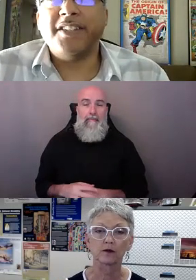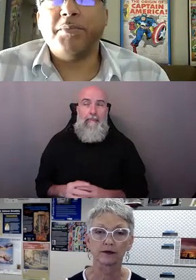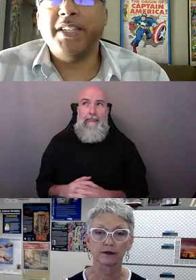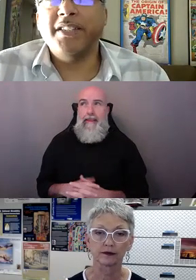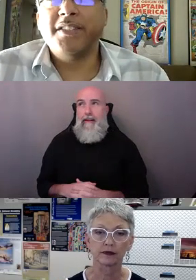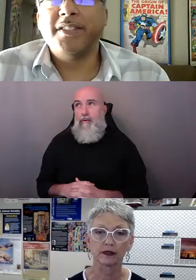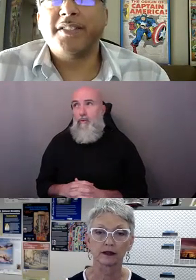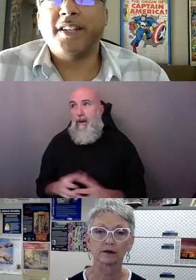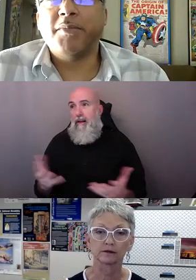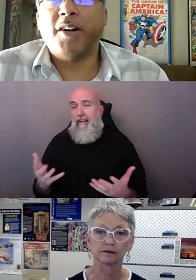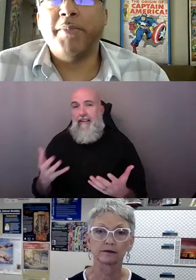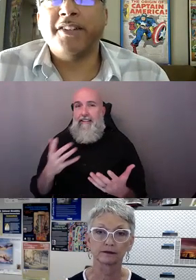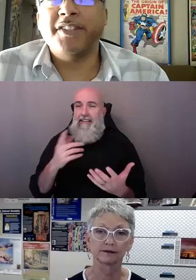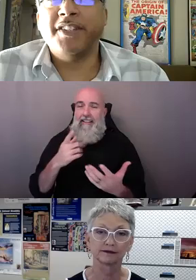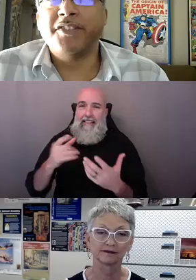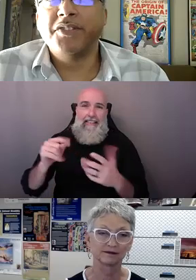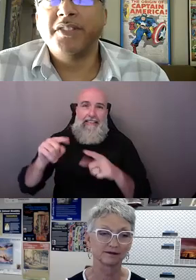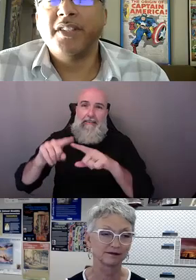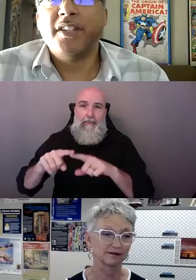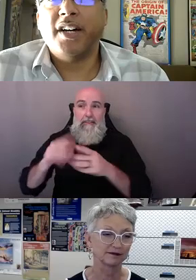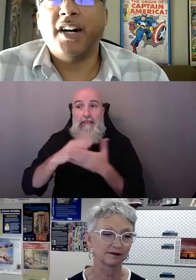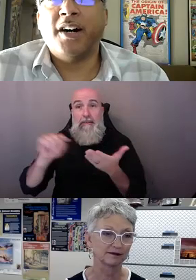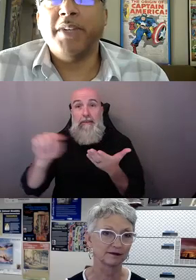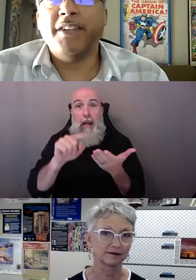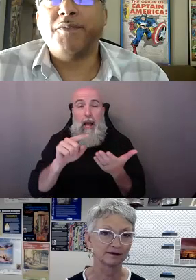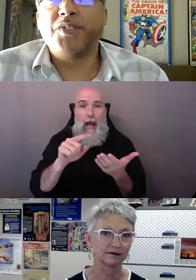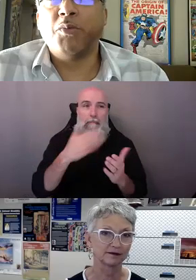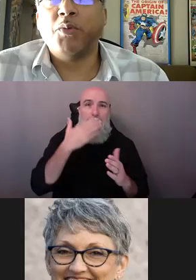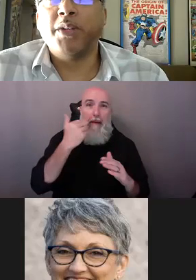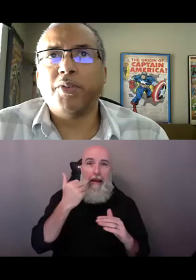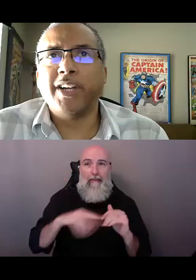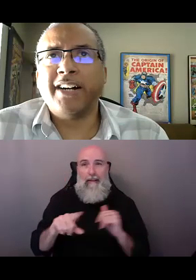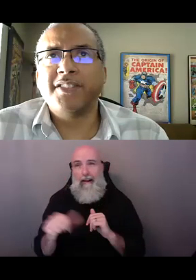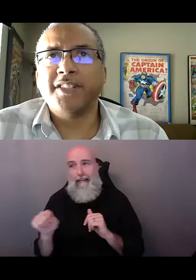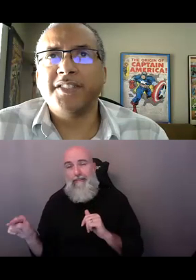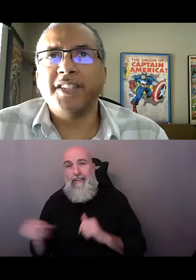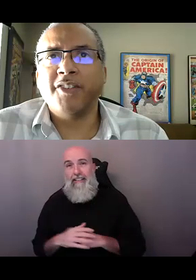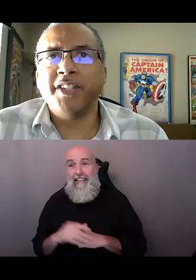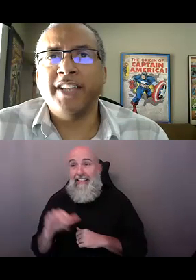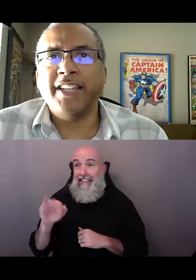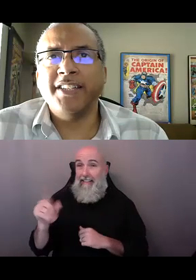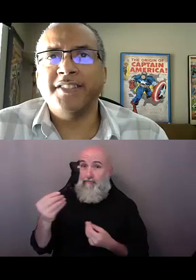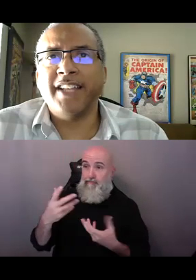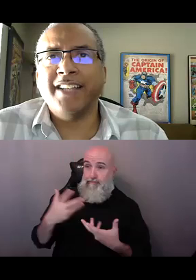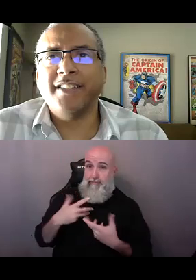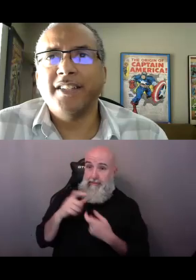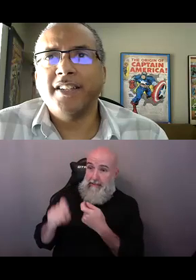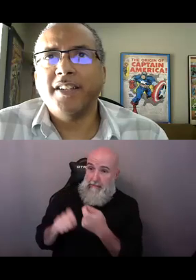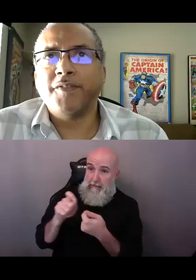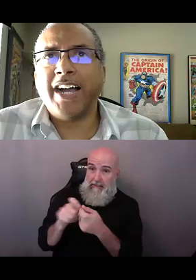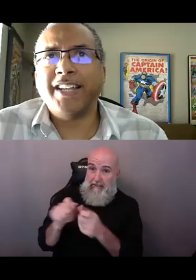that is it depends. Some are better than others. If someone were to point out to us an area that is